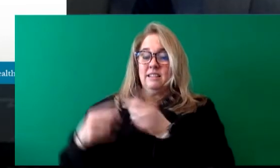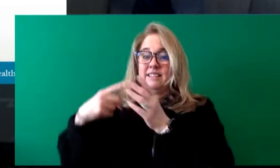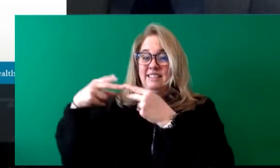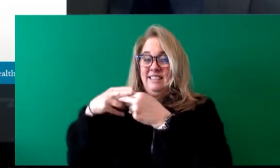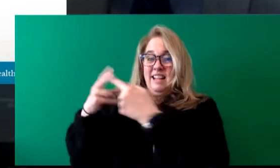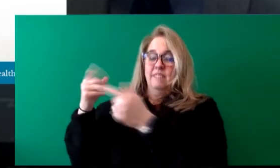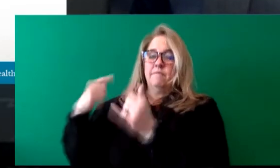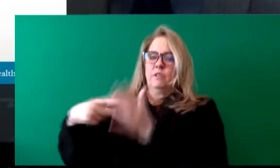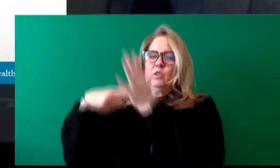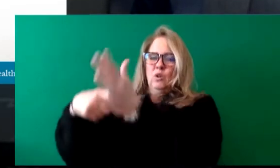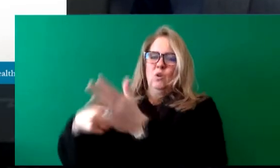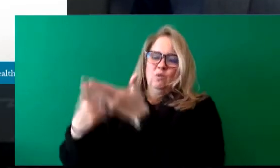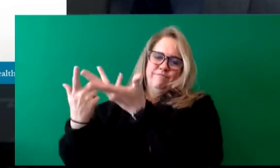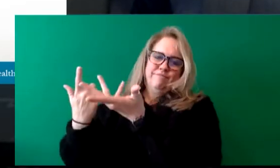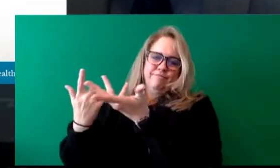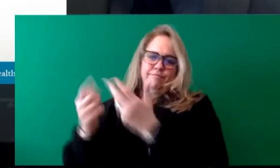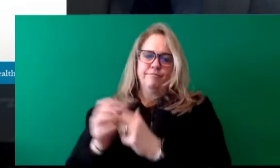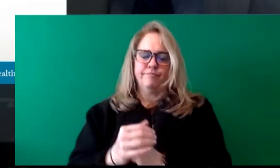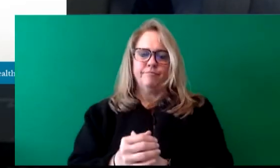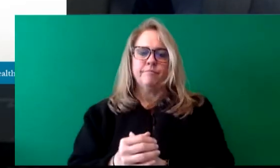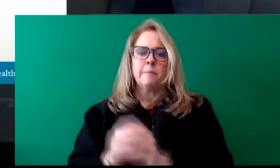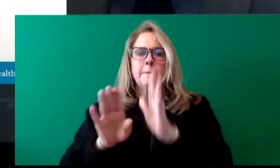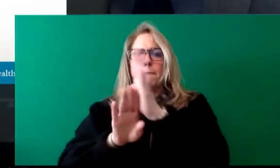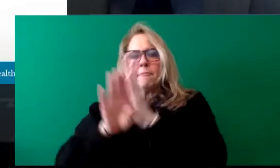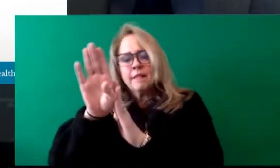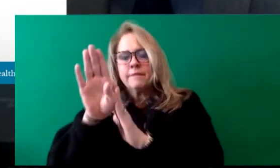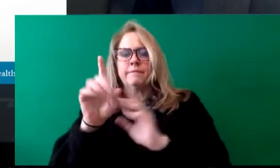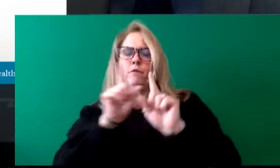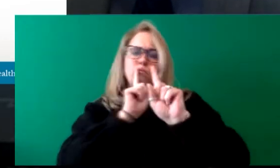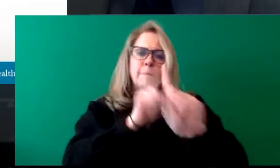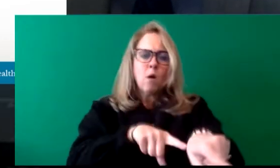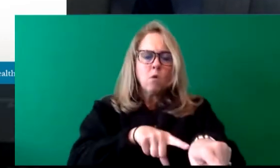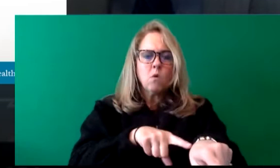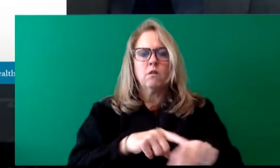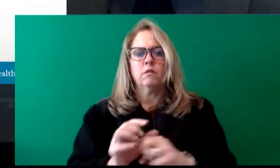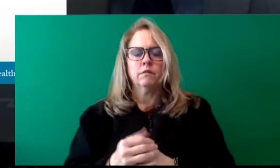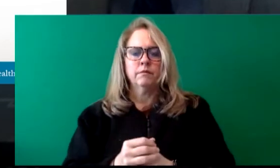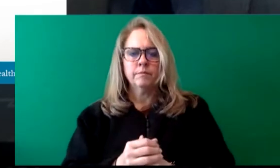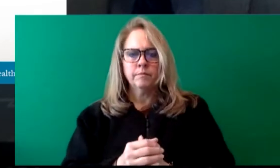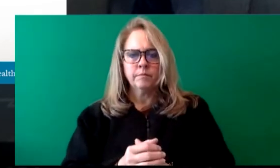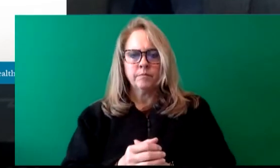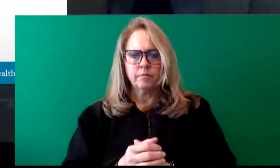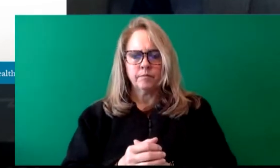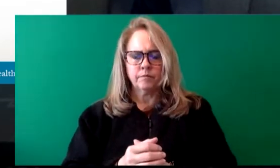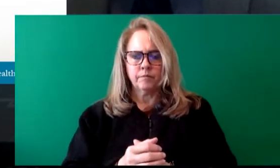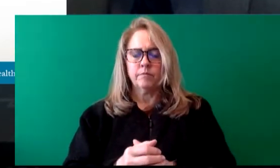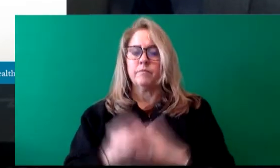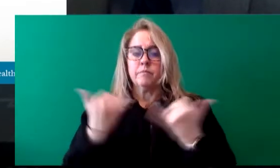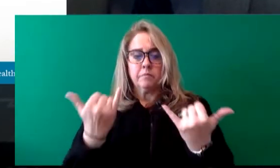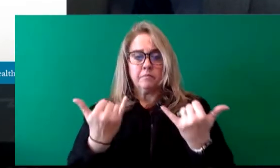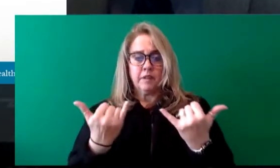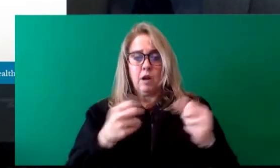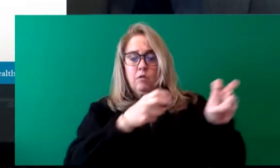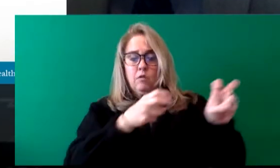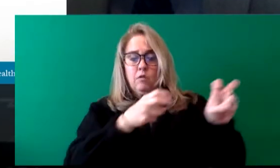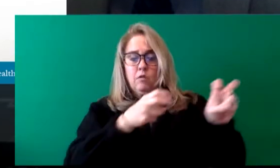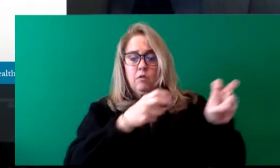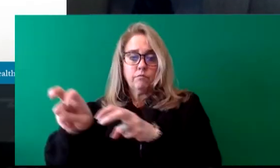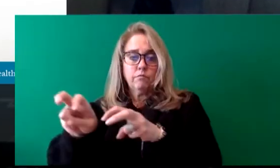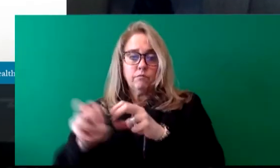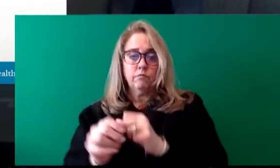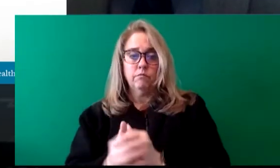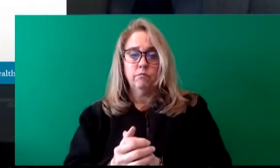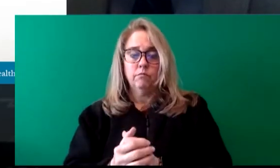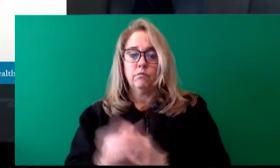into thinking about the development and the response. As we move into a different phase of the response, we move into a different need and